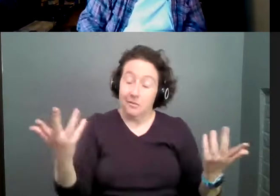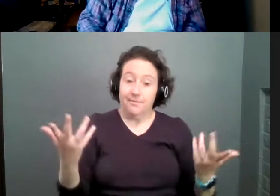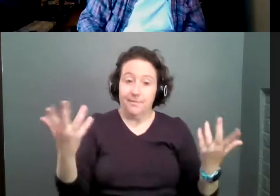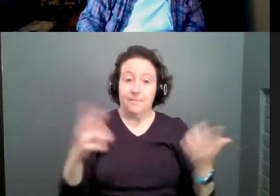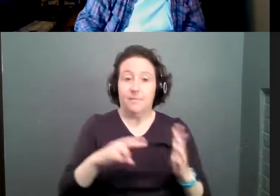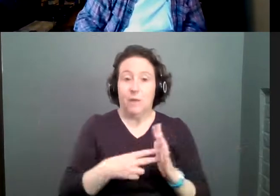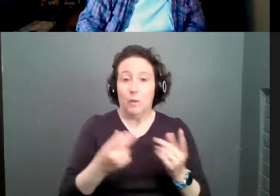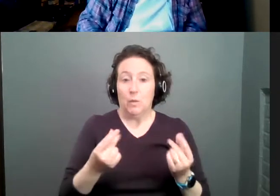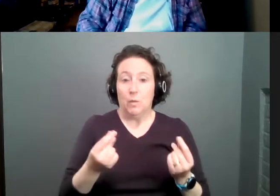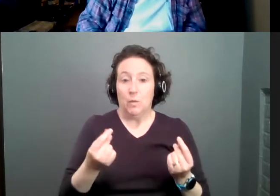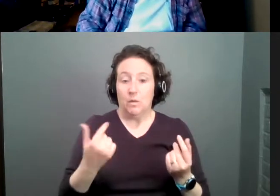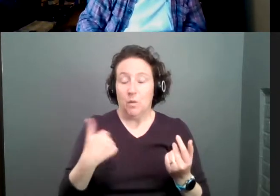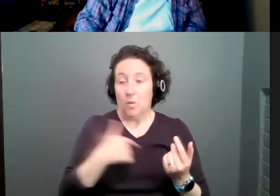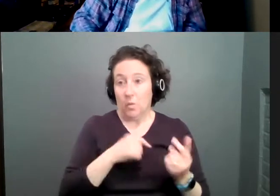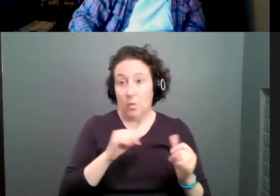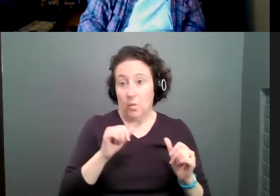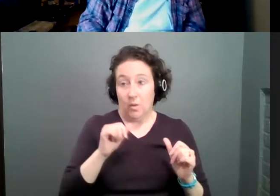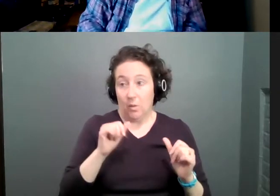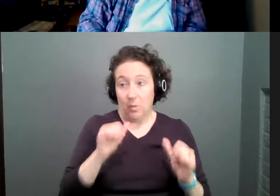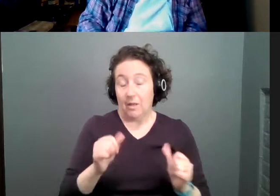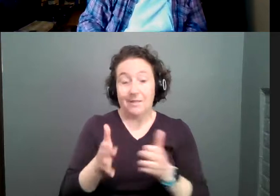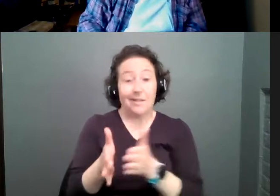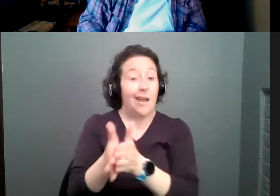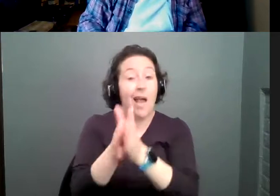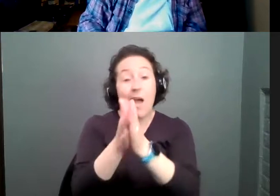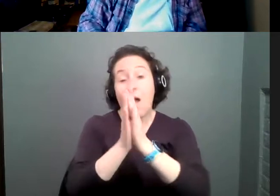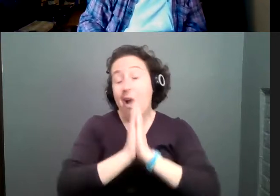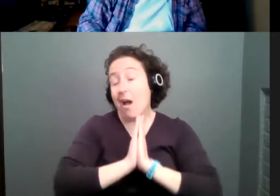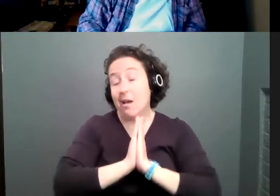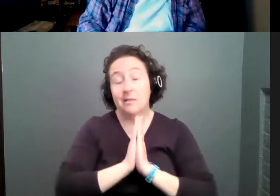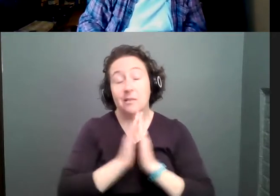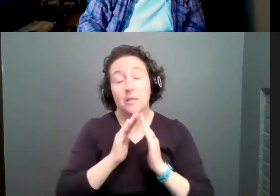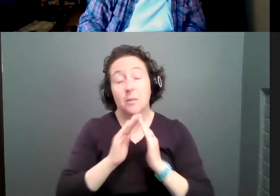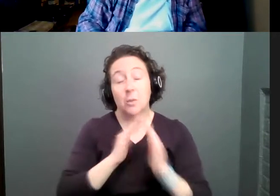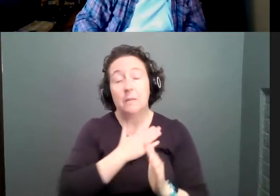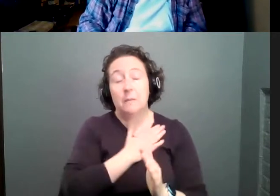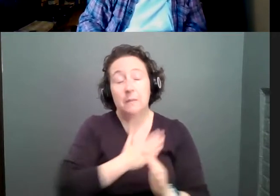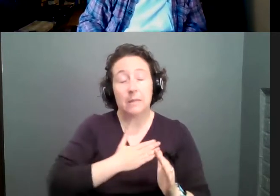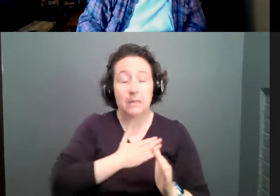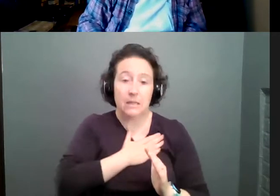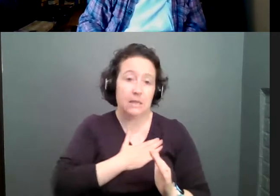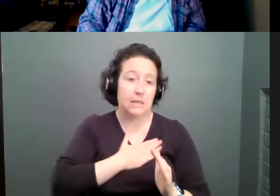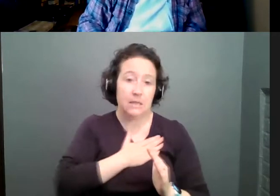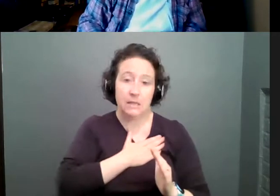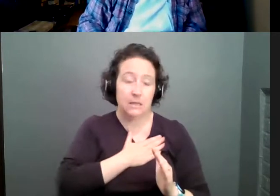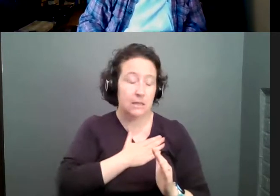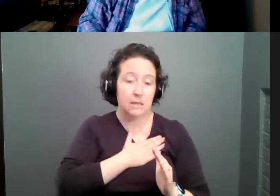is appeal to the community to realize this isn't just about